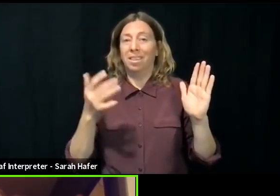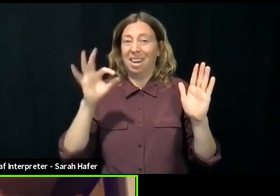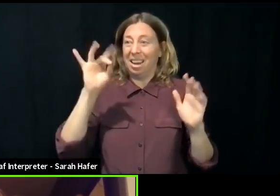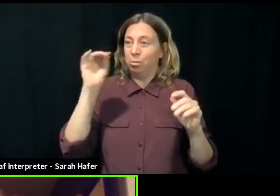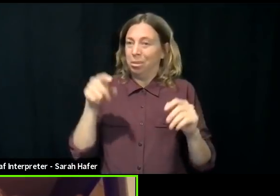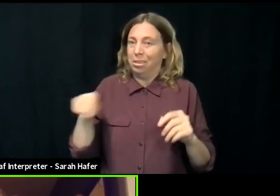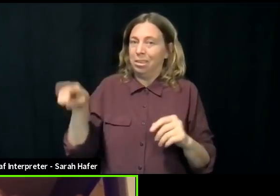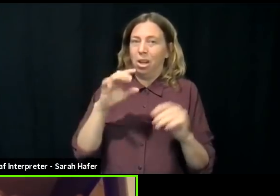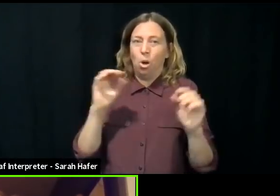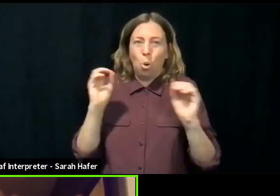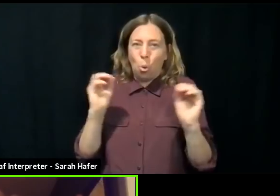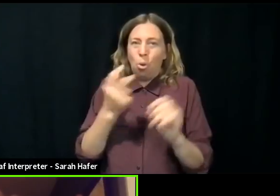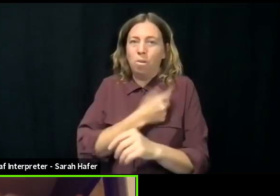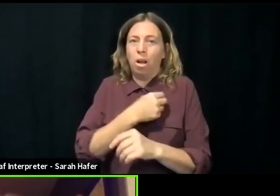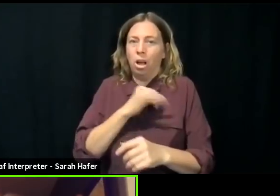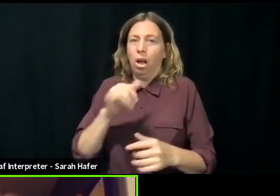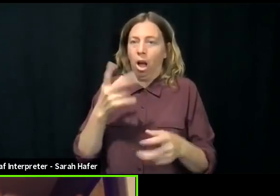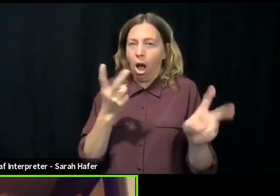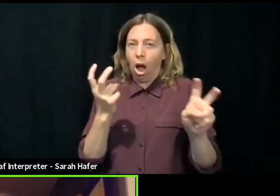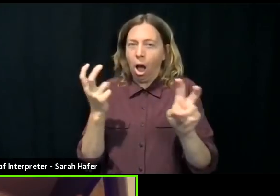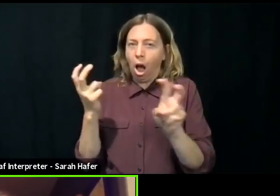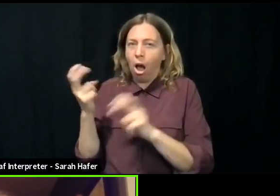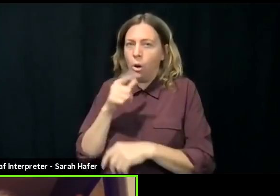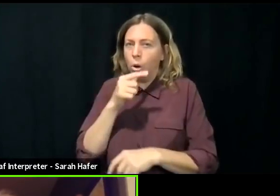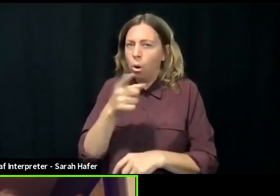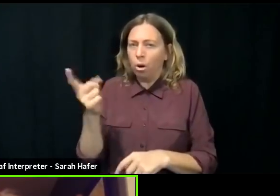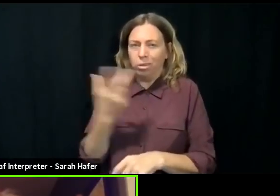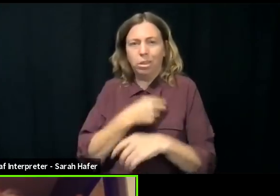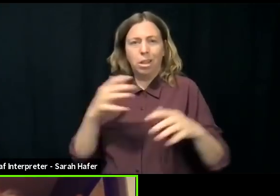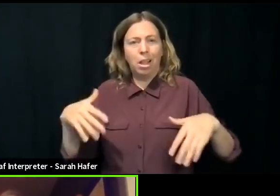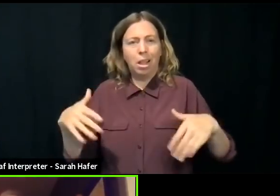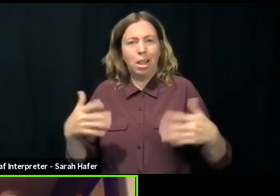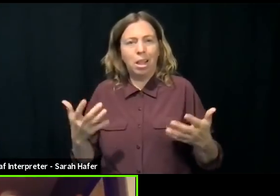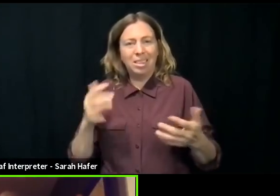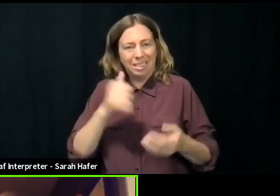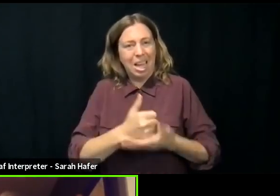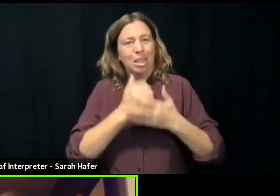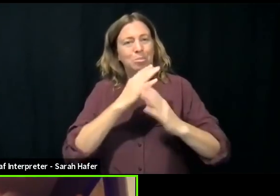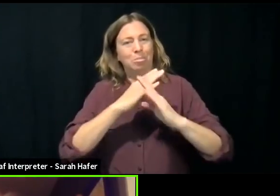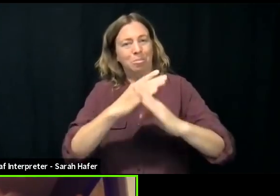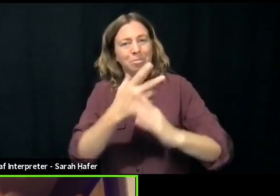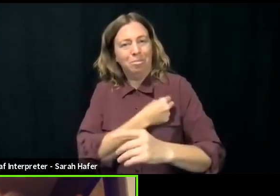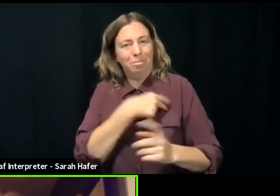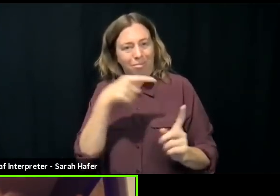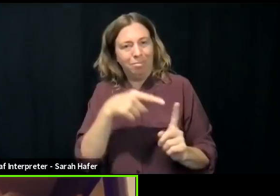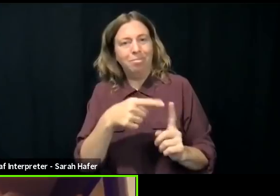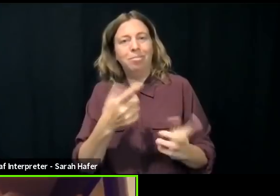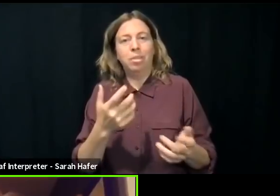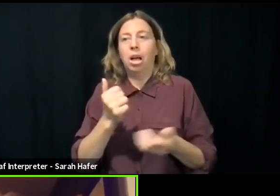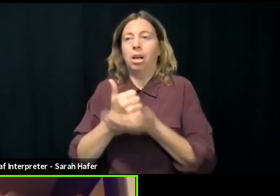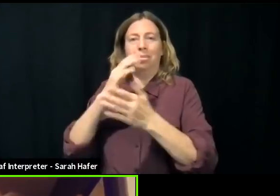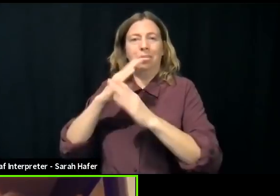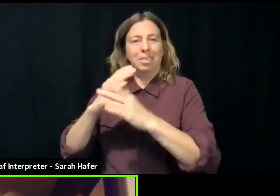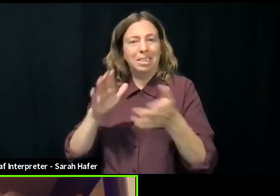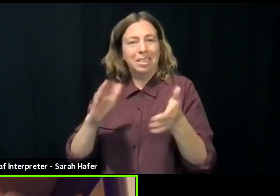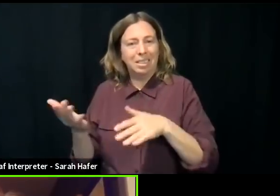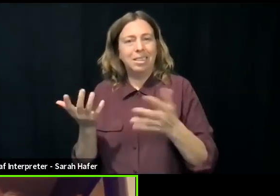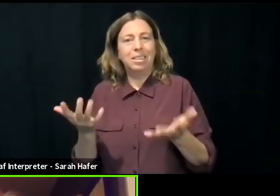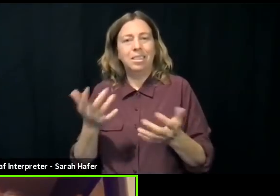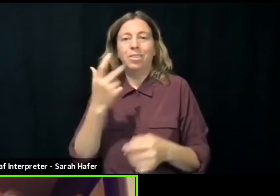you from getting seriously ill from COVID and even dying from COVID. Vaccine is your safest, most effective method